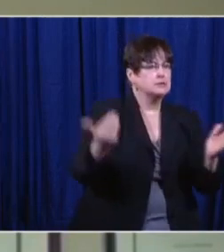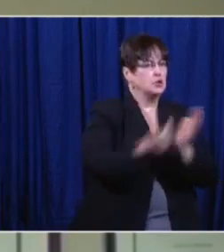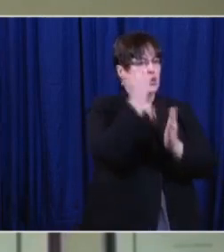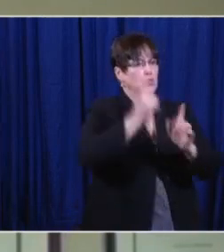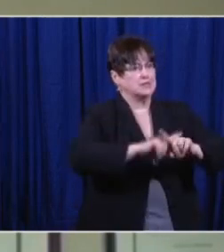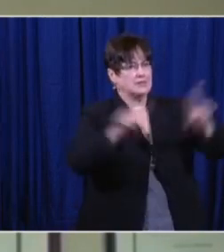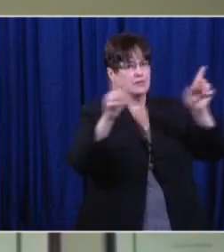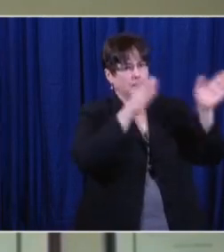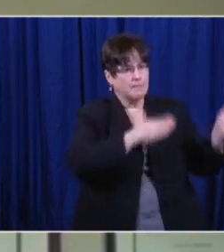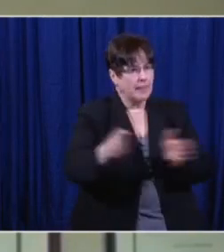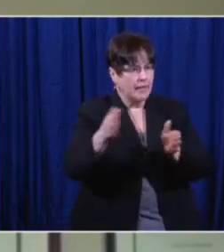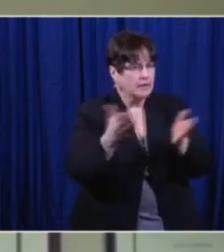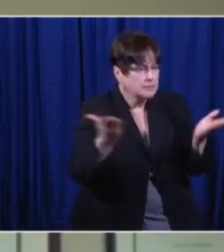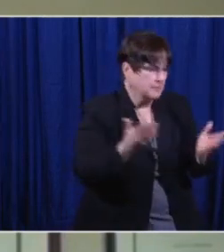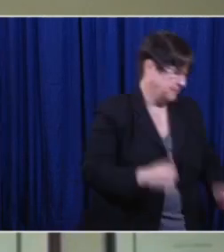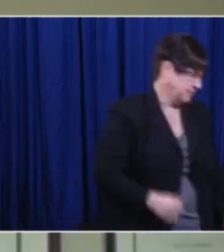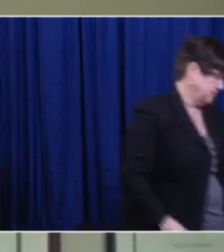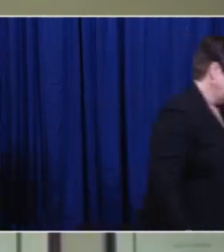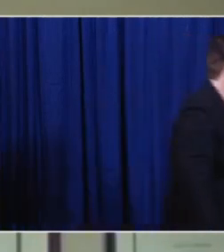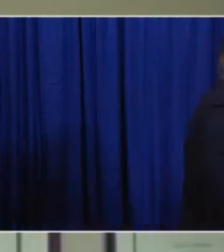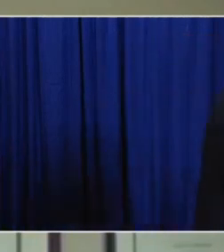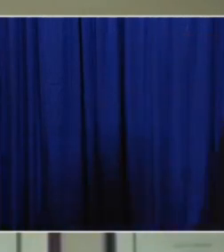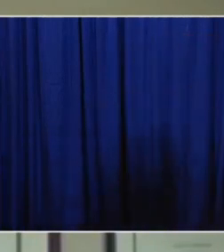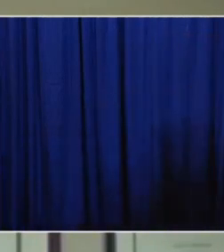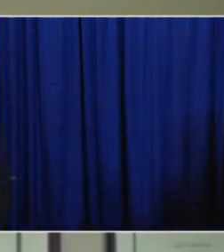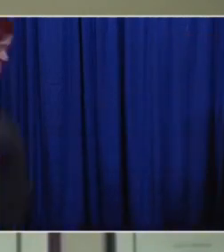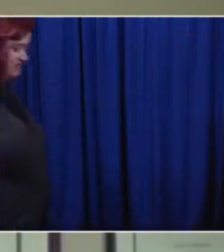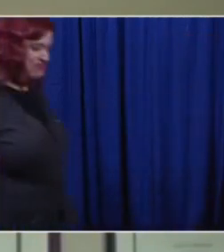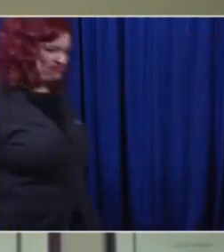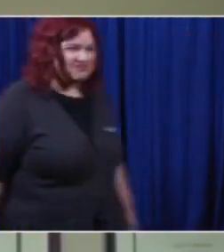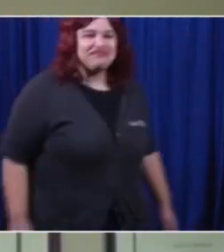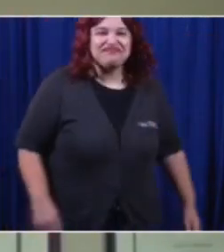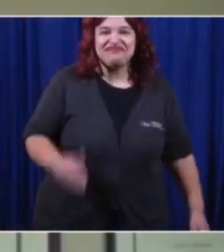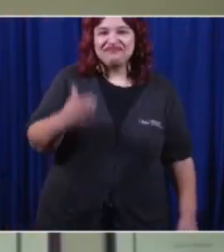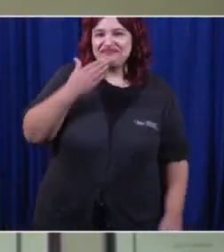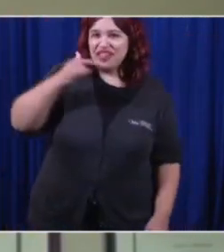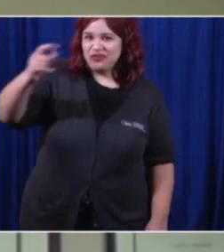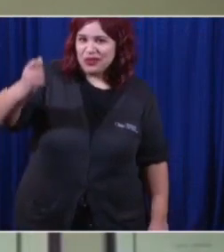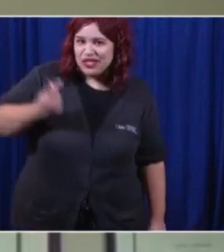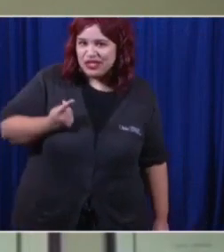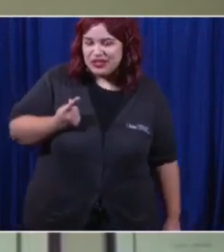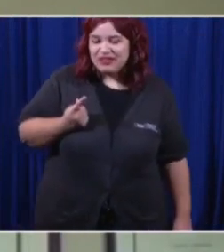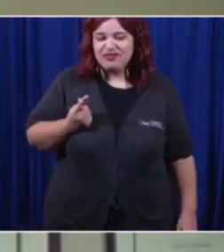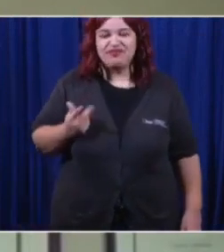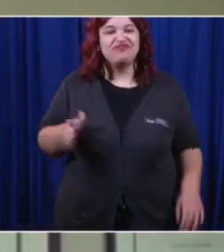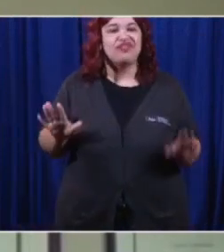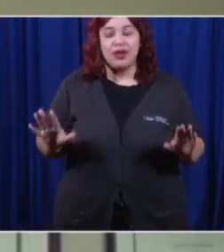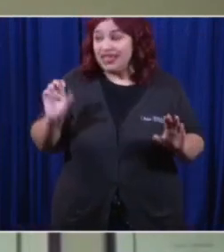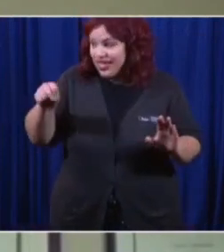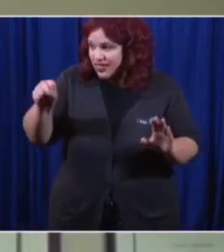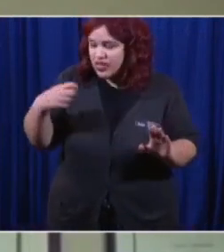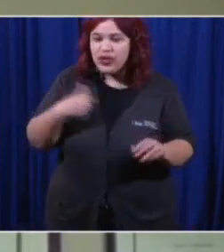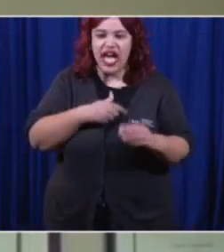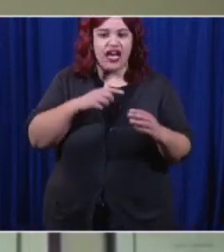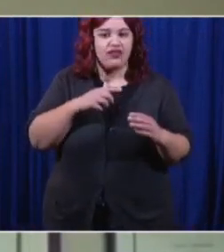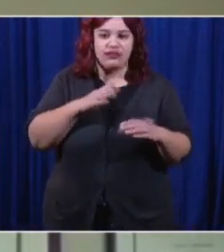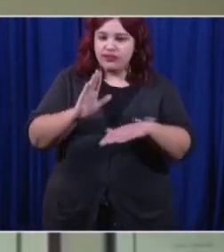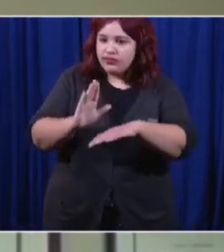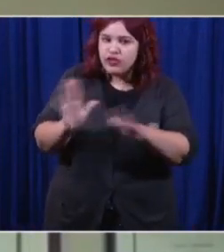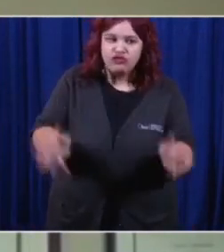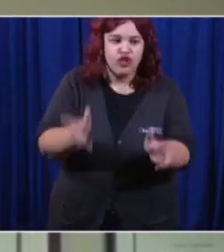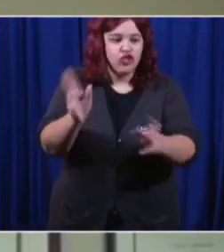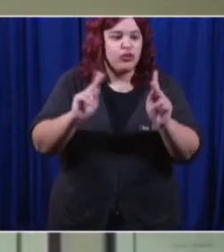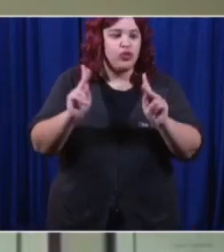have shared the message about masking and distancing, we're human beings. And there is a very